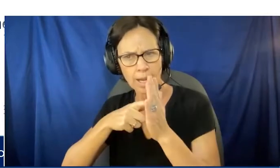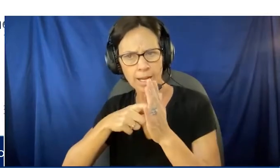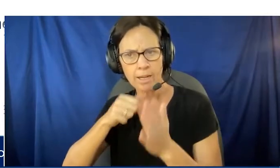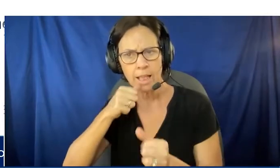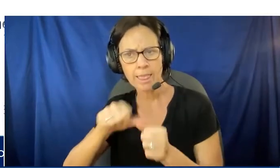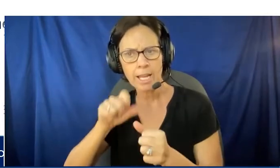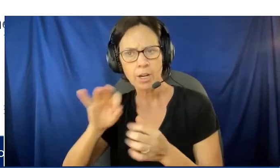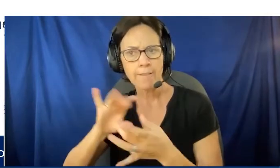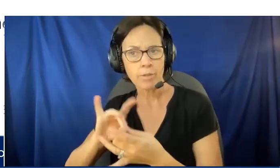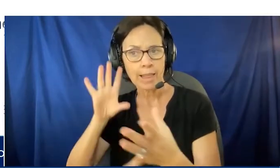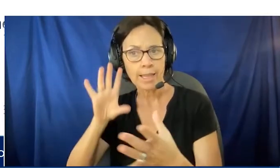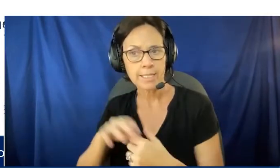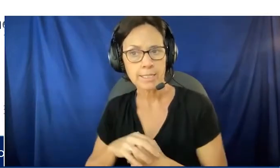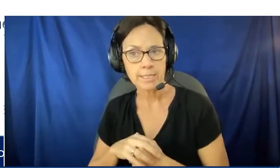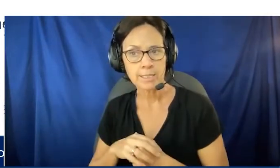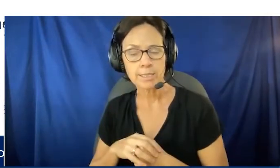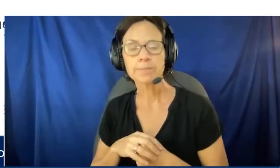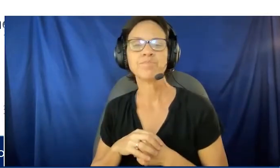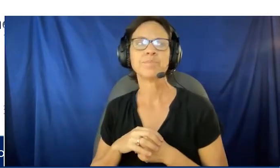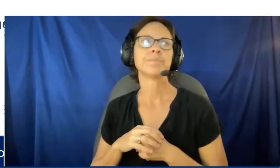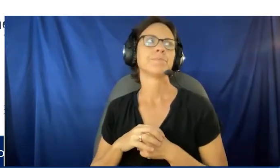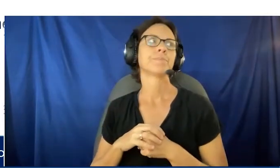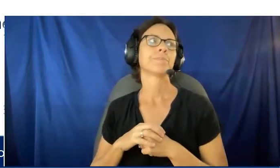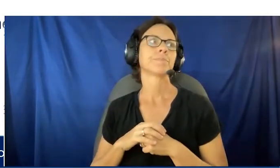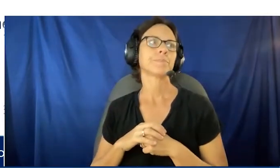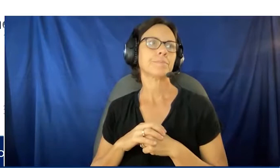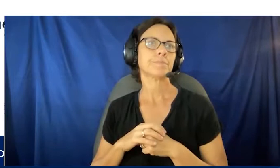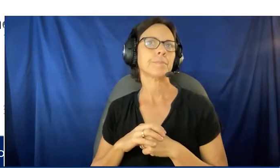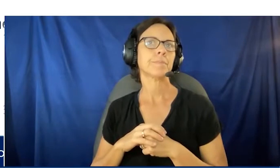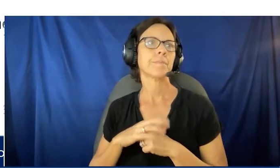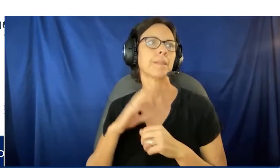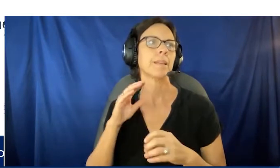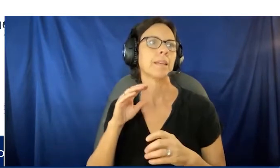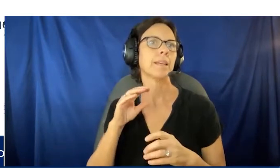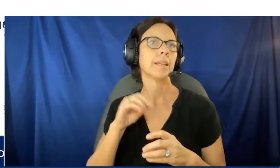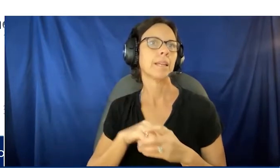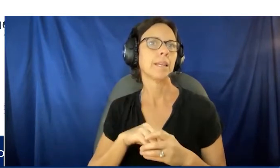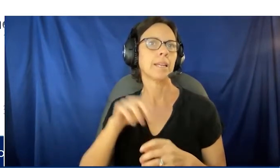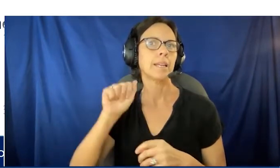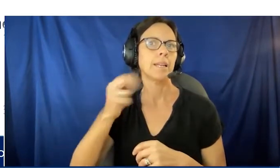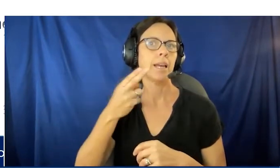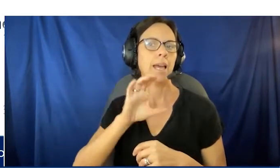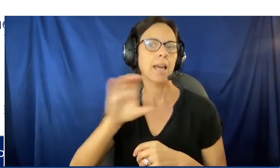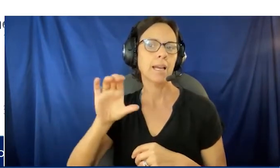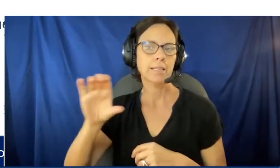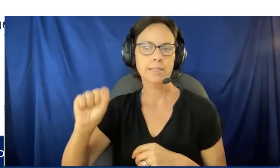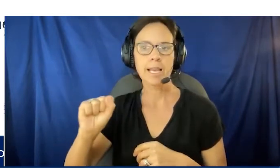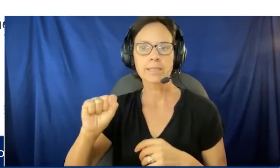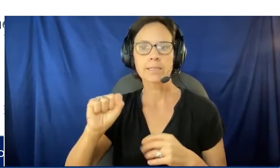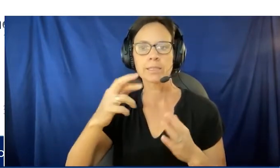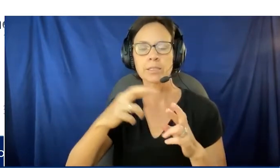Okay, so in the Access Regional Behavioral Health